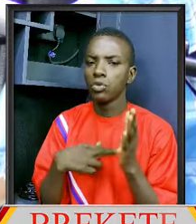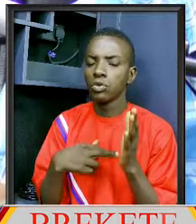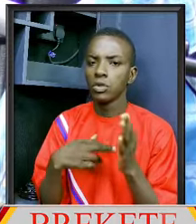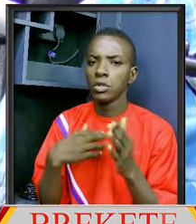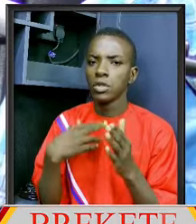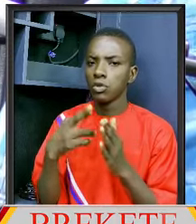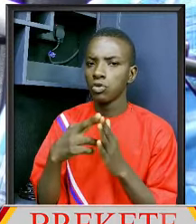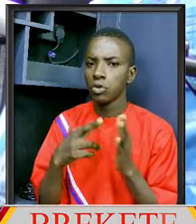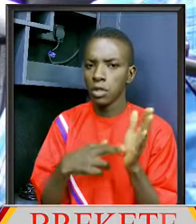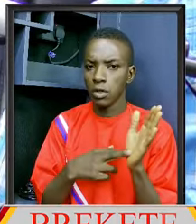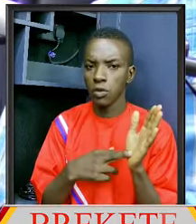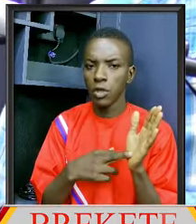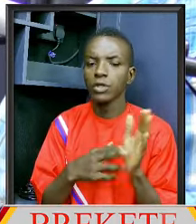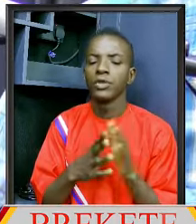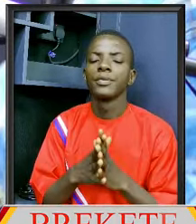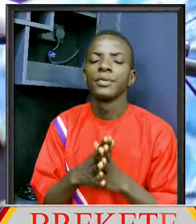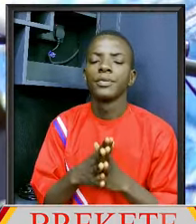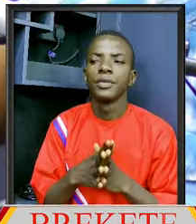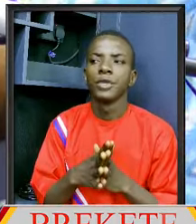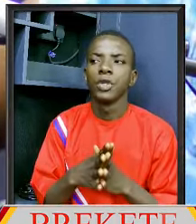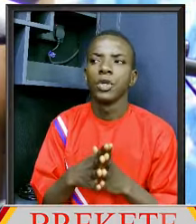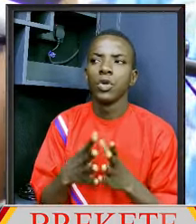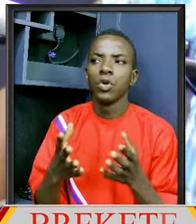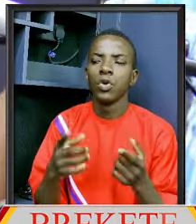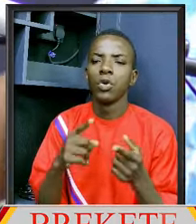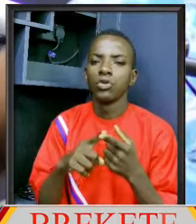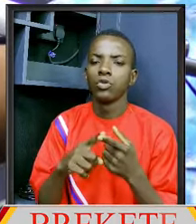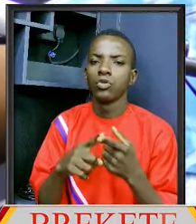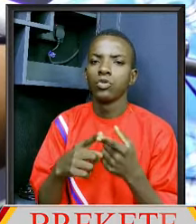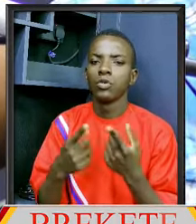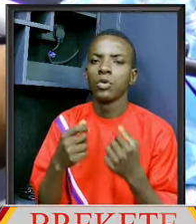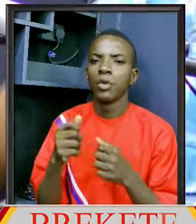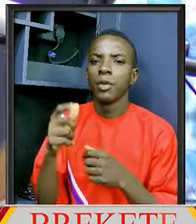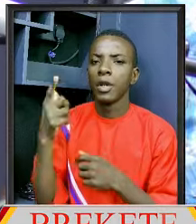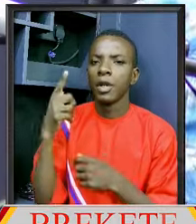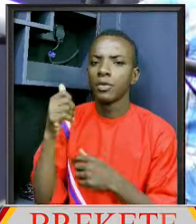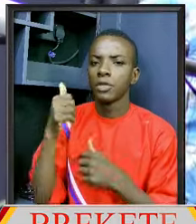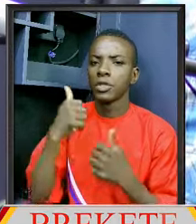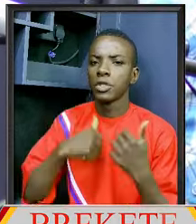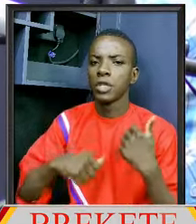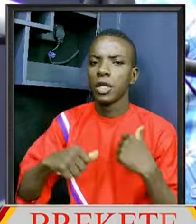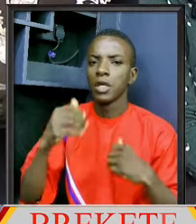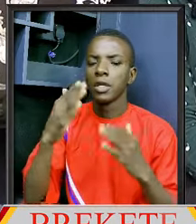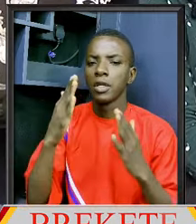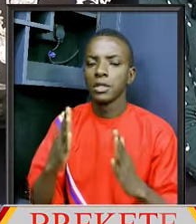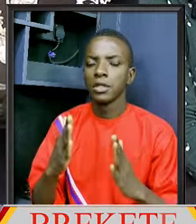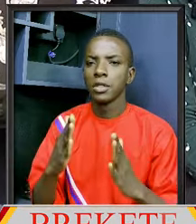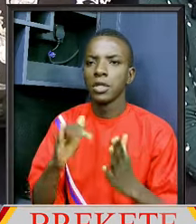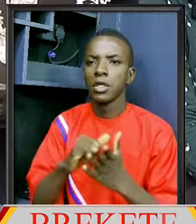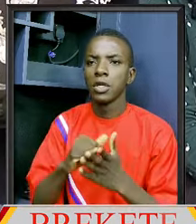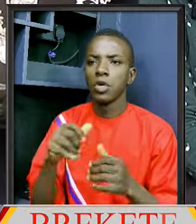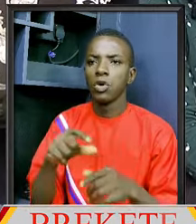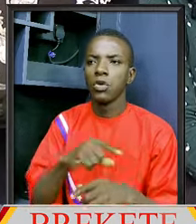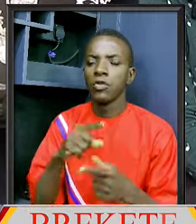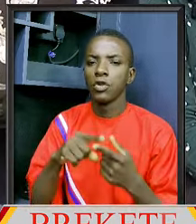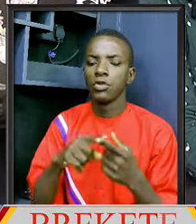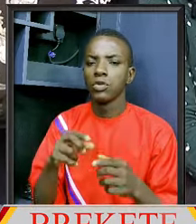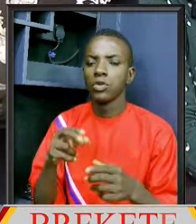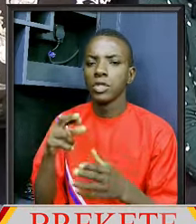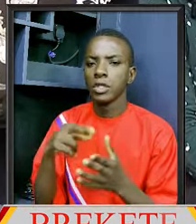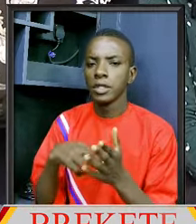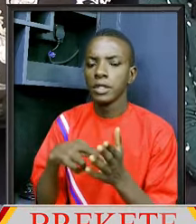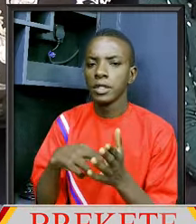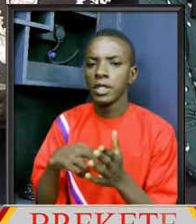gets regulations. You won't become medical laboratory scientist. Now you go qualify you to